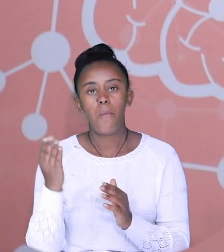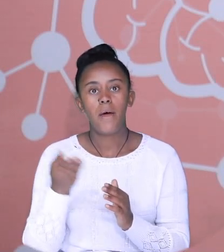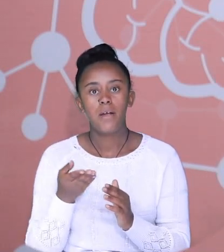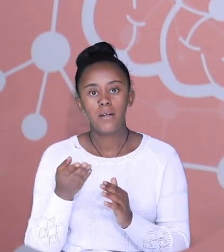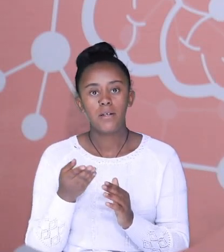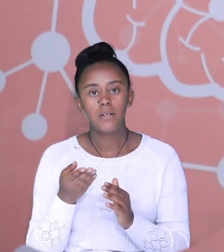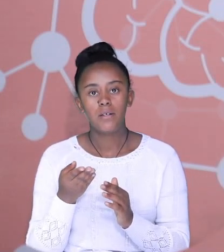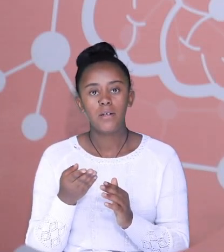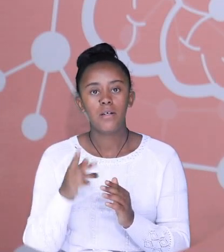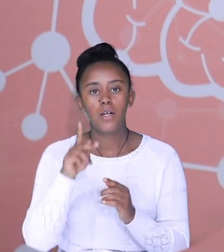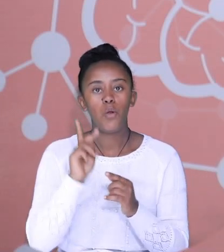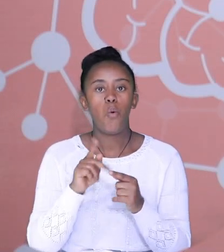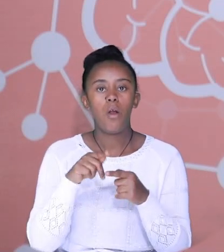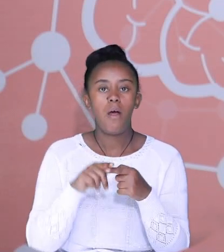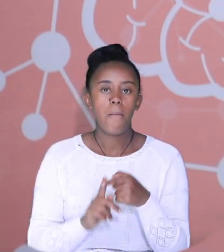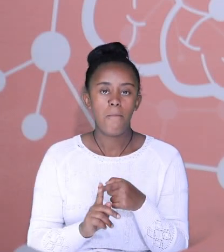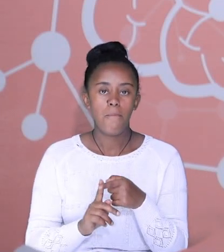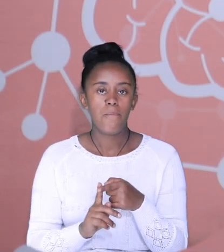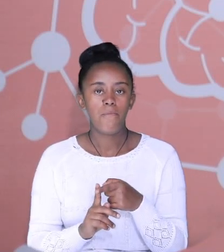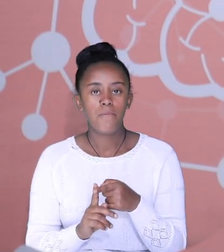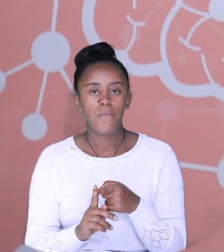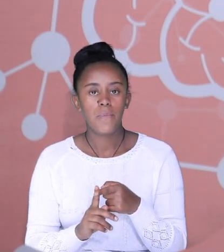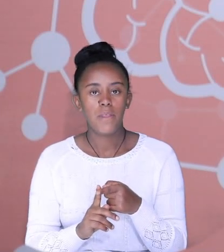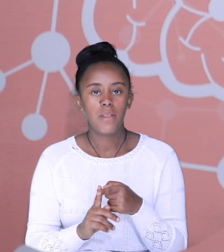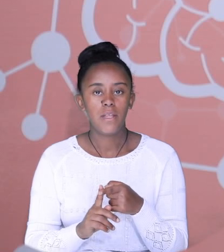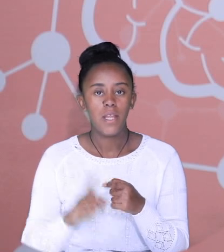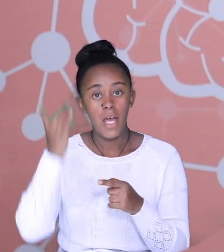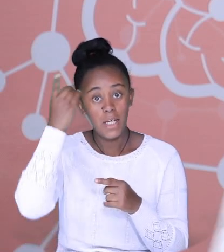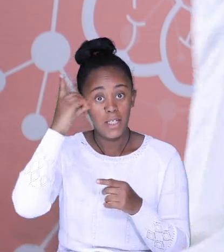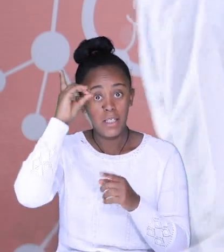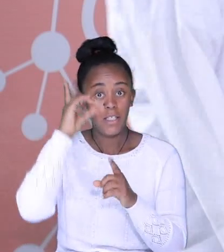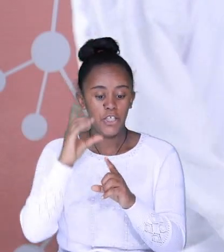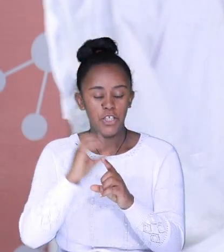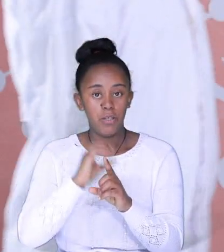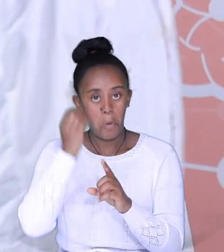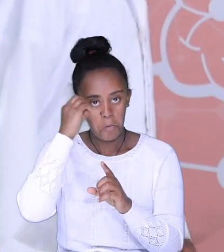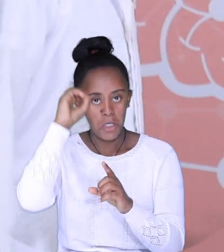per kilogram degree Celsius.